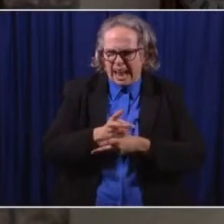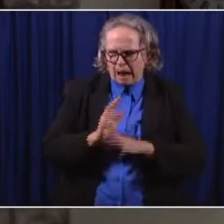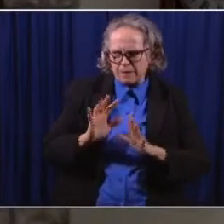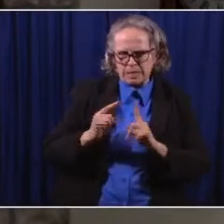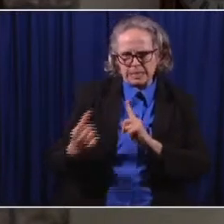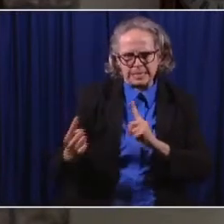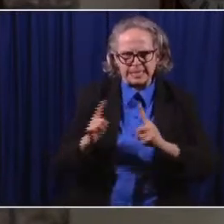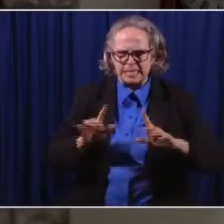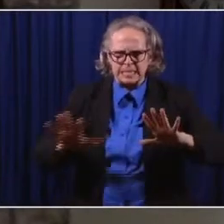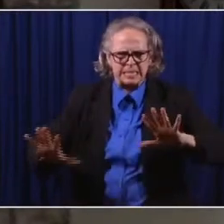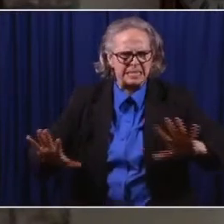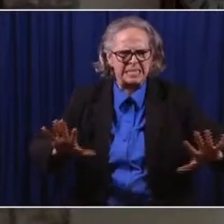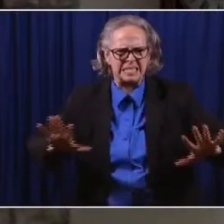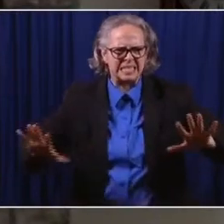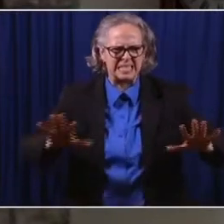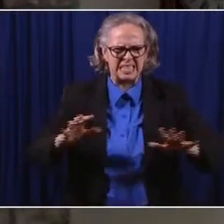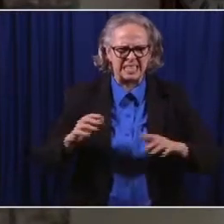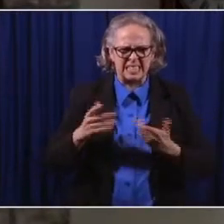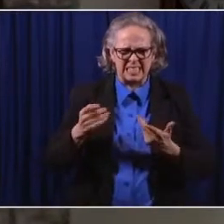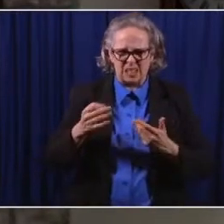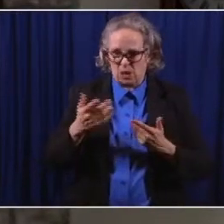weekend.